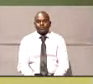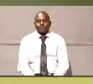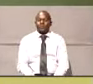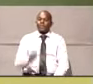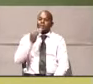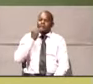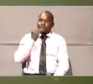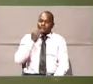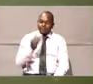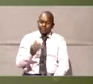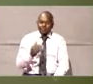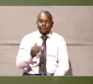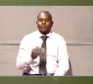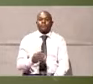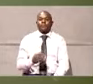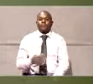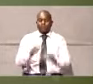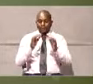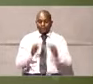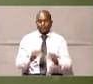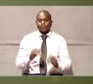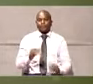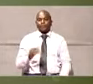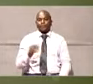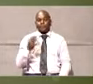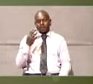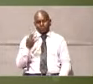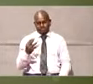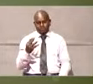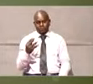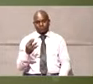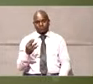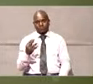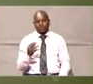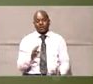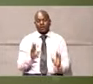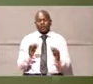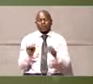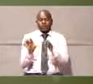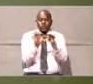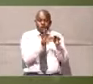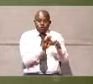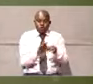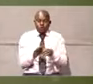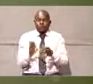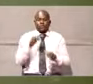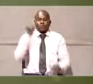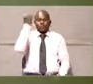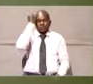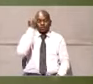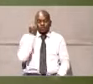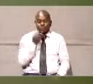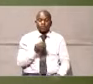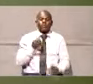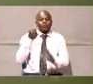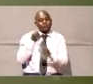Thank you very much there, Samuel Sennono. Now, the Fourth Estate has always been a close ally to the judiciary, especially in the